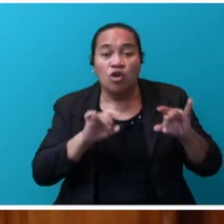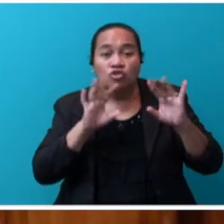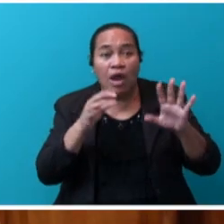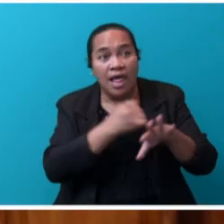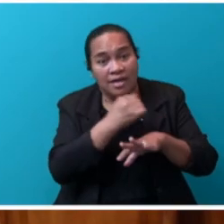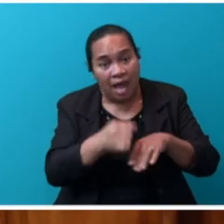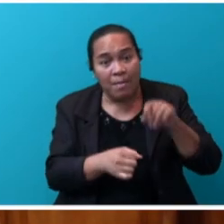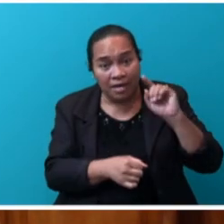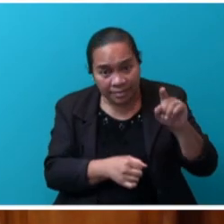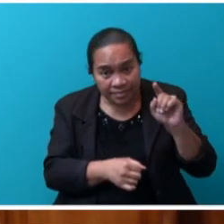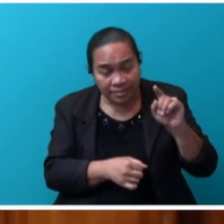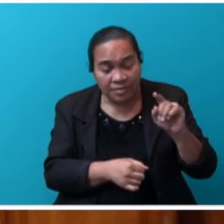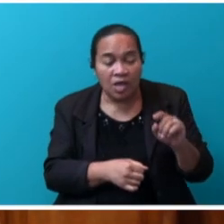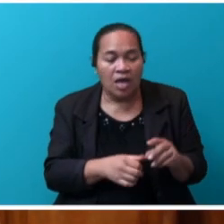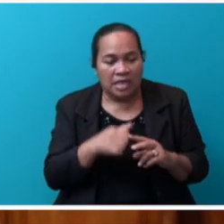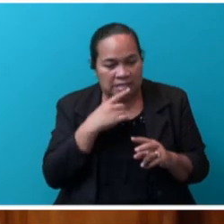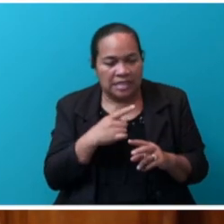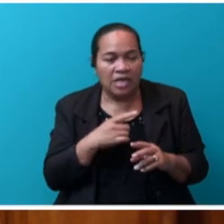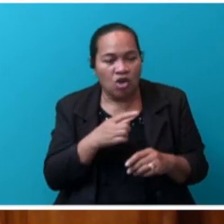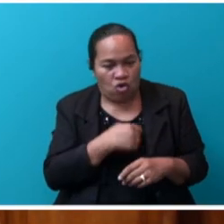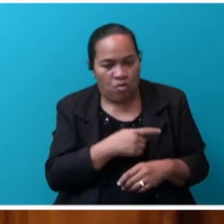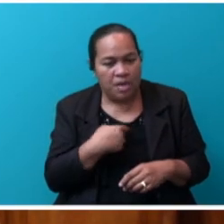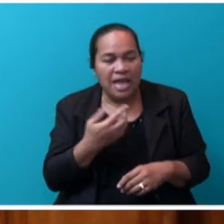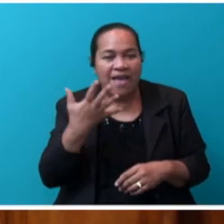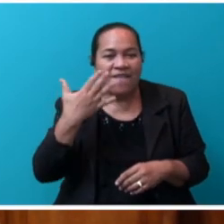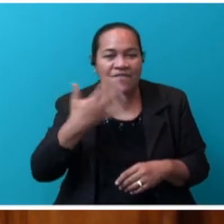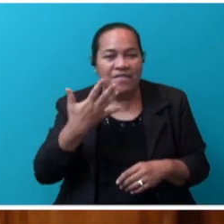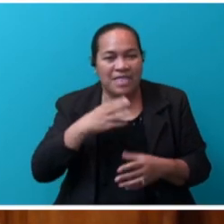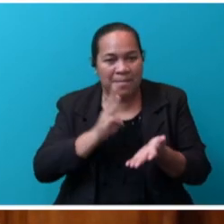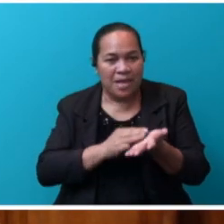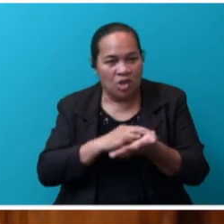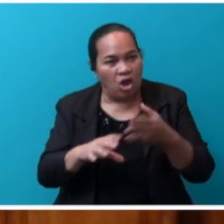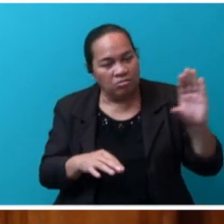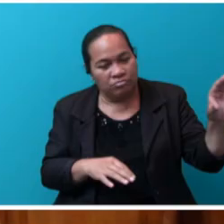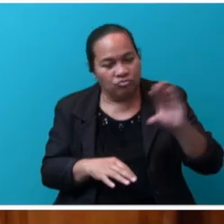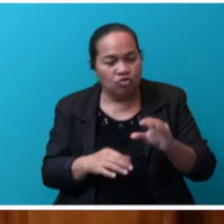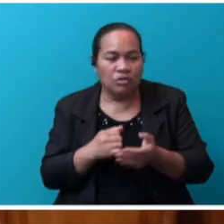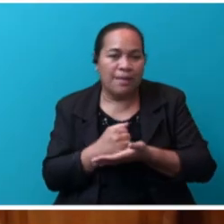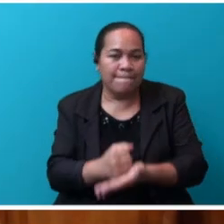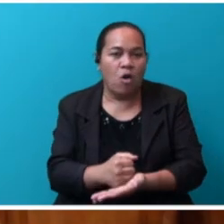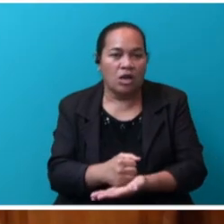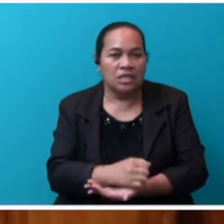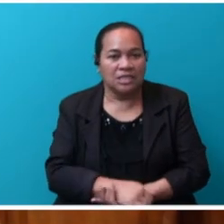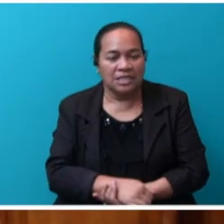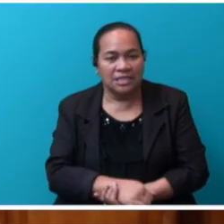has extended an additional commitment of 15 million in support of this initiative.